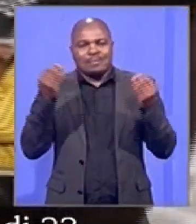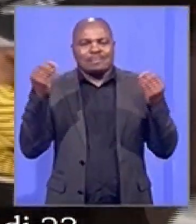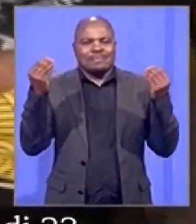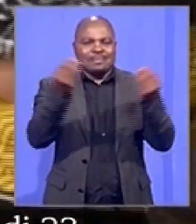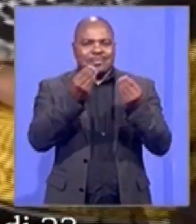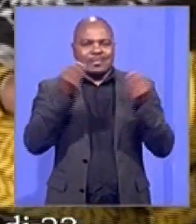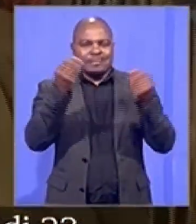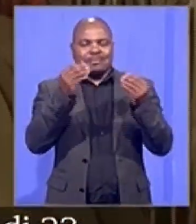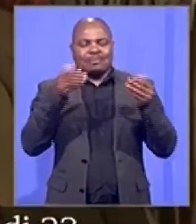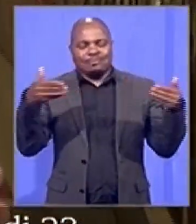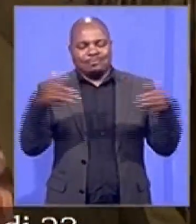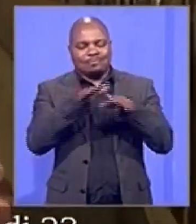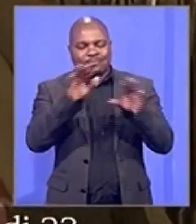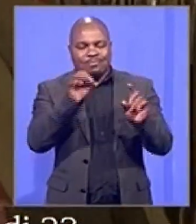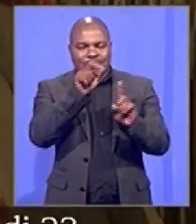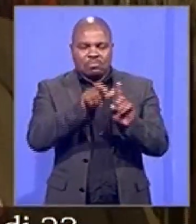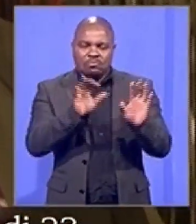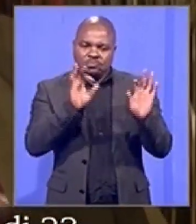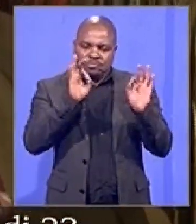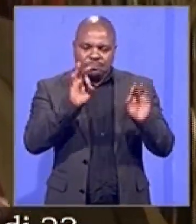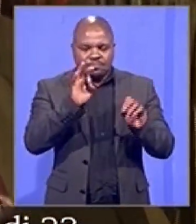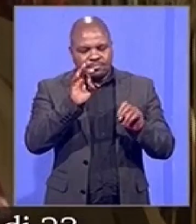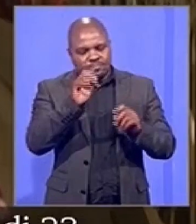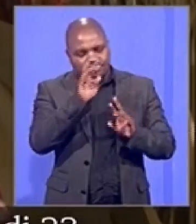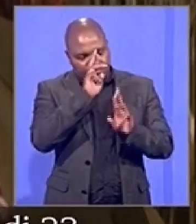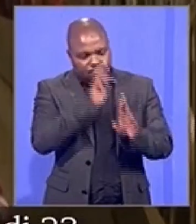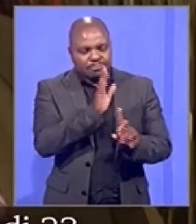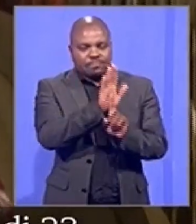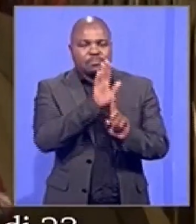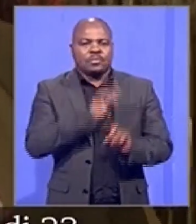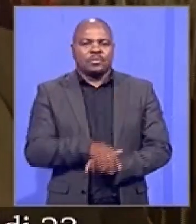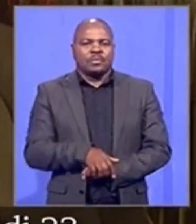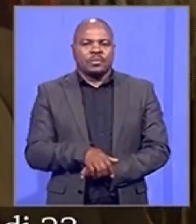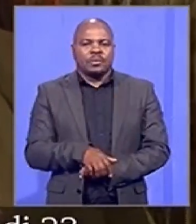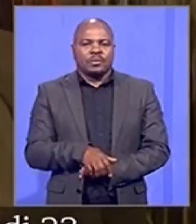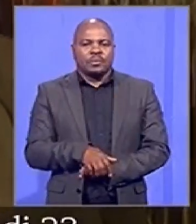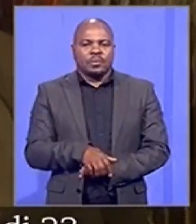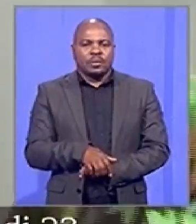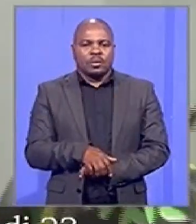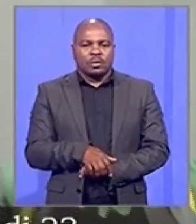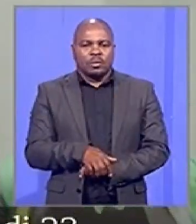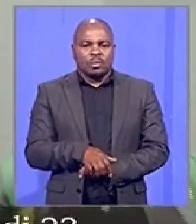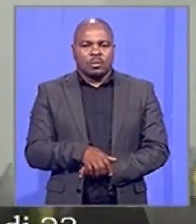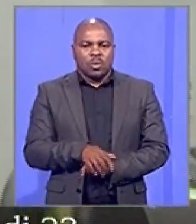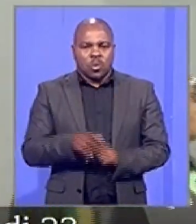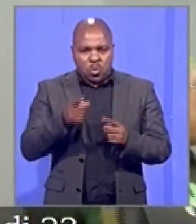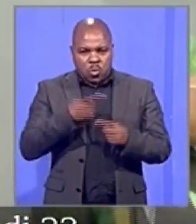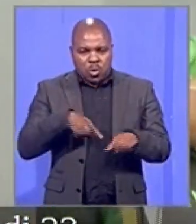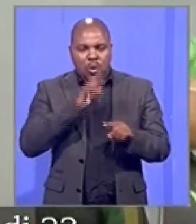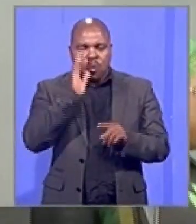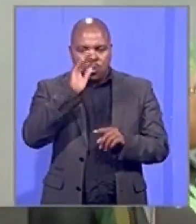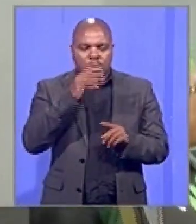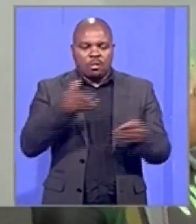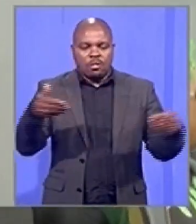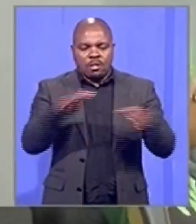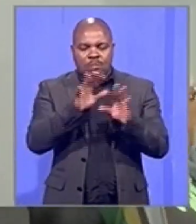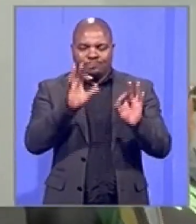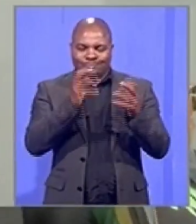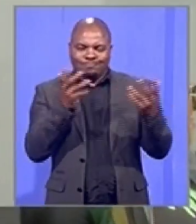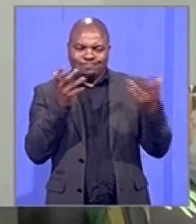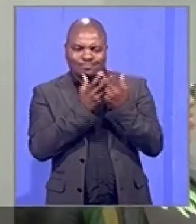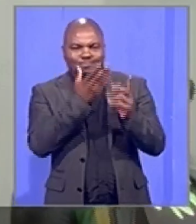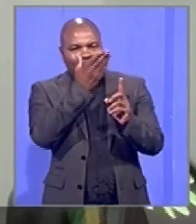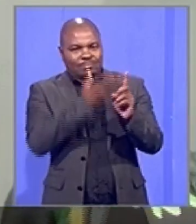e fuwa tshebeletso ya lepato e nang le seriti. We'll have a befitting send-off. So we're working on